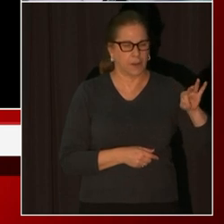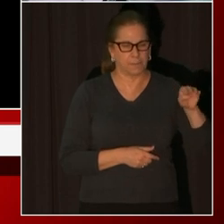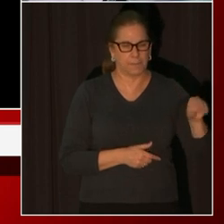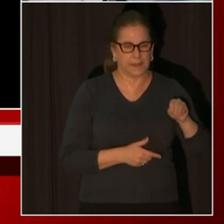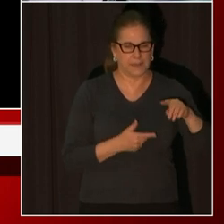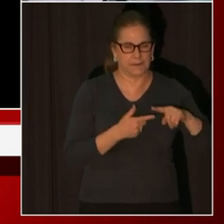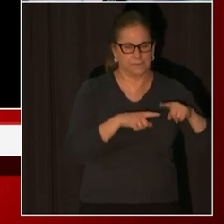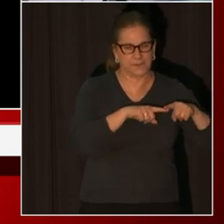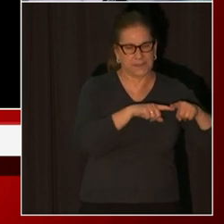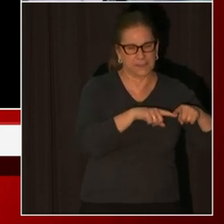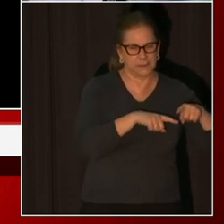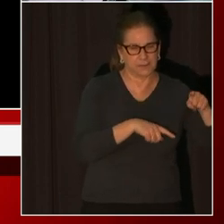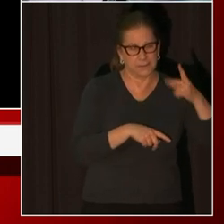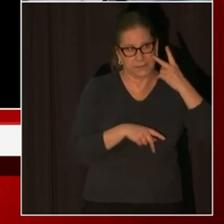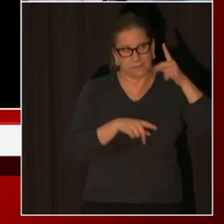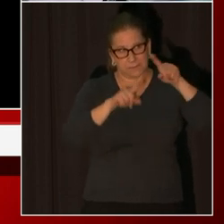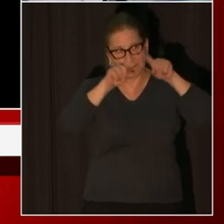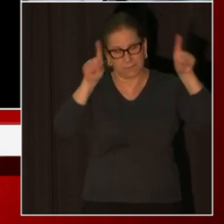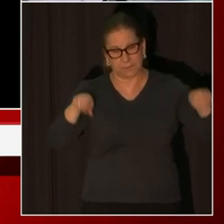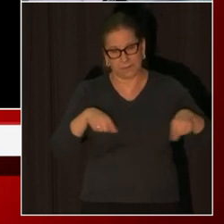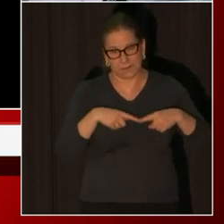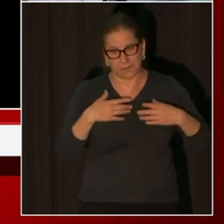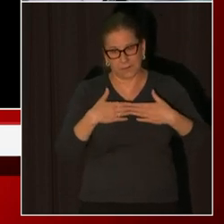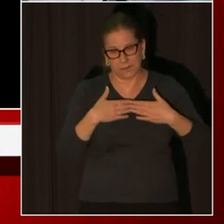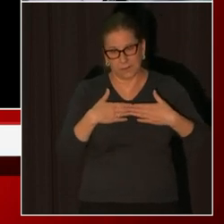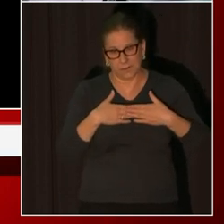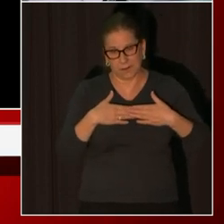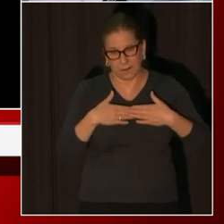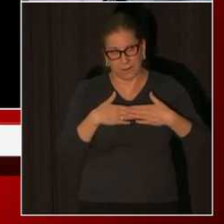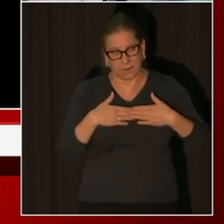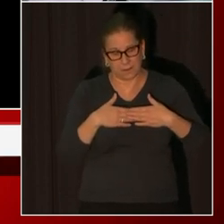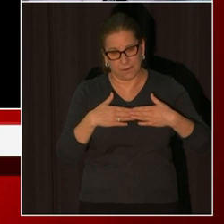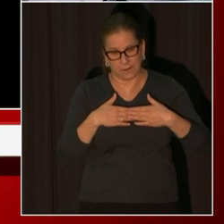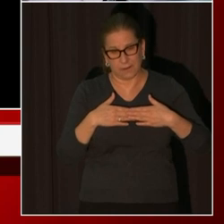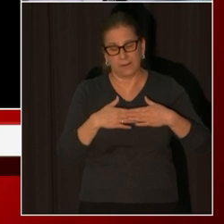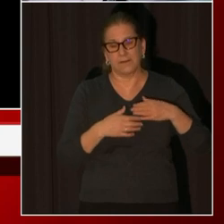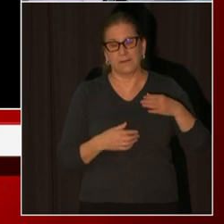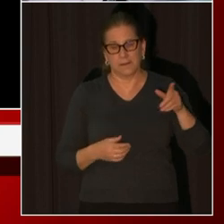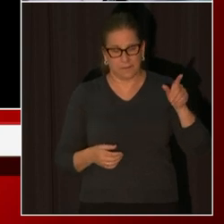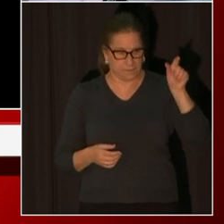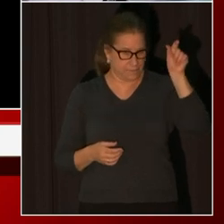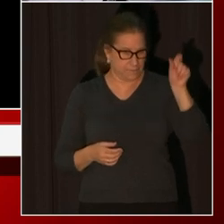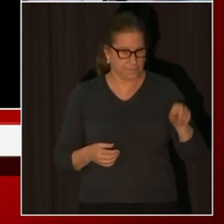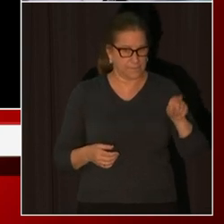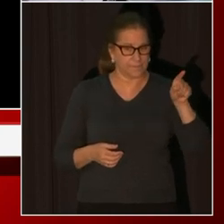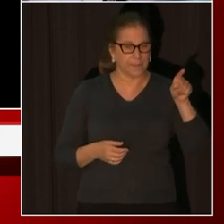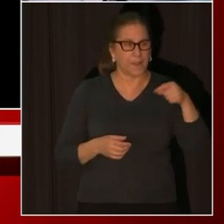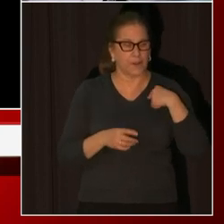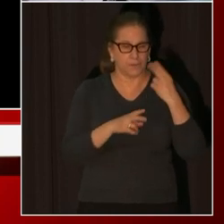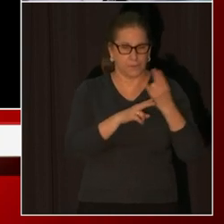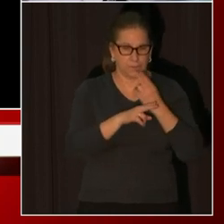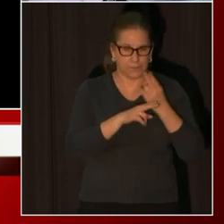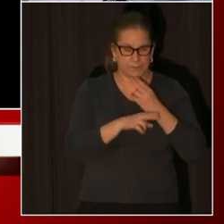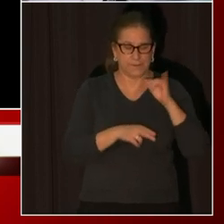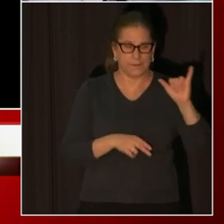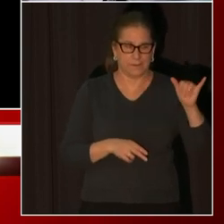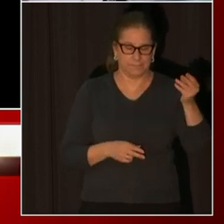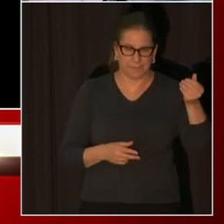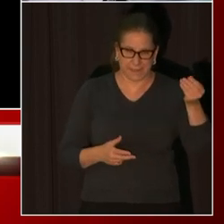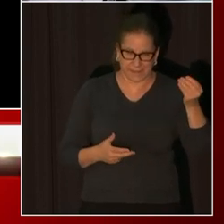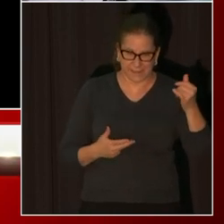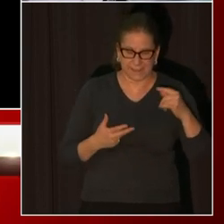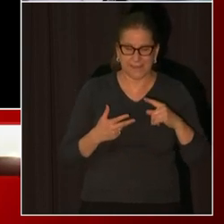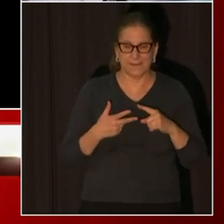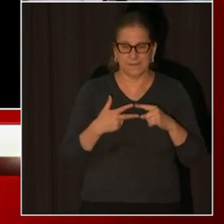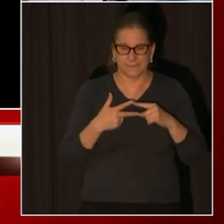right of that box, we have drawn significantly on the contingency cash reserve. Its use is for unanticipated